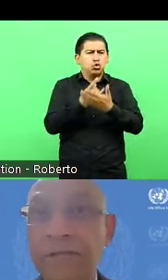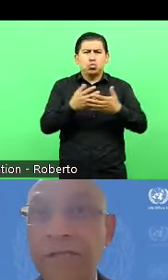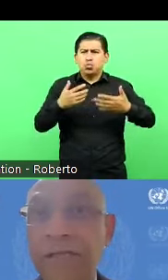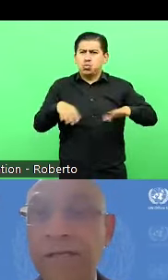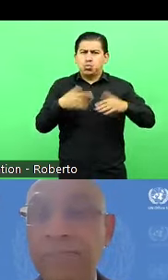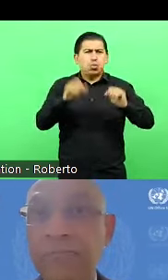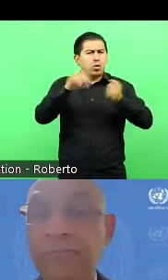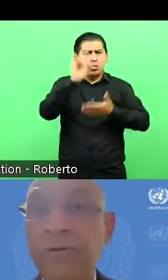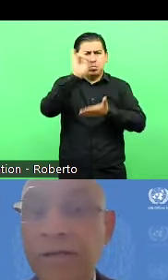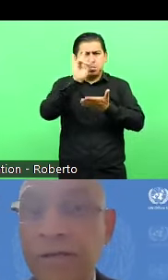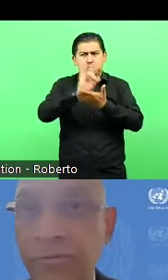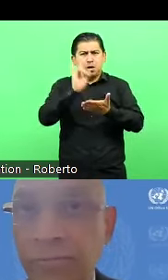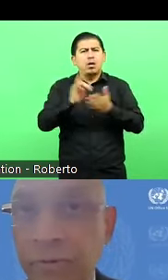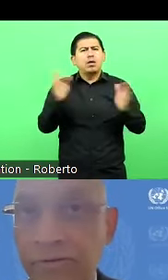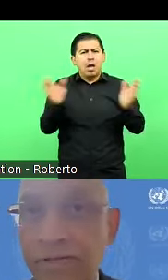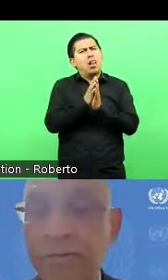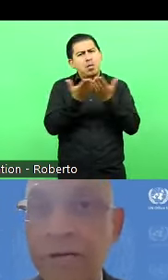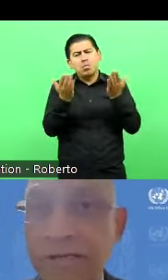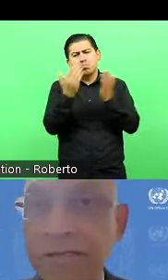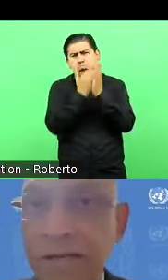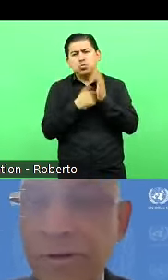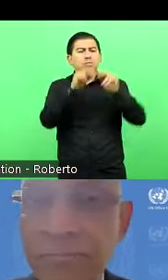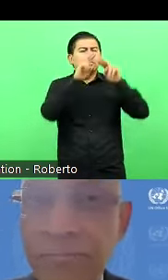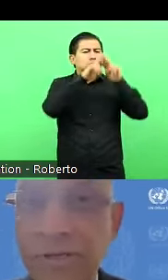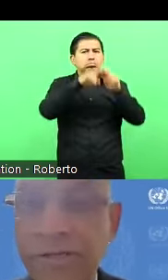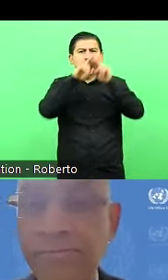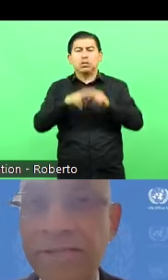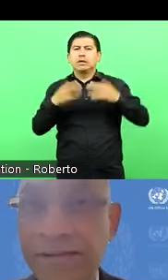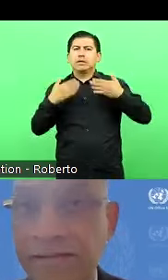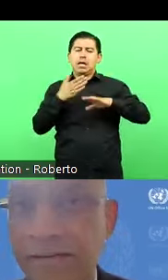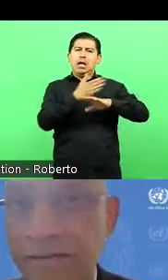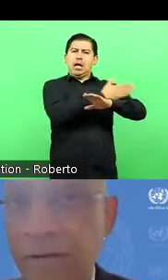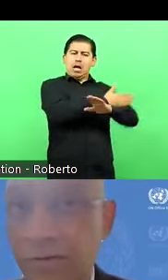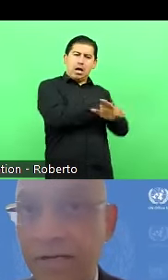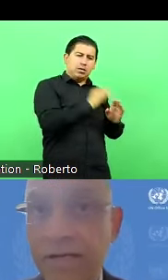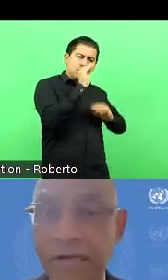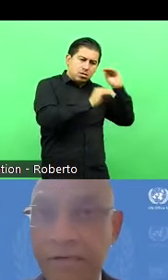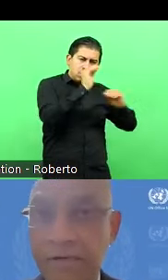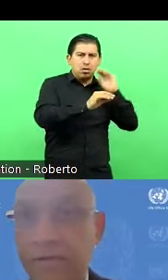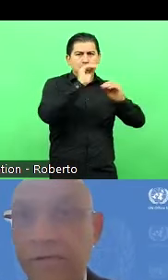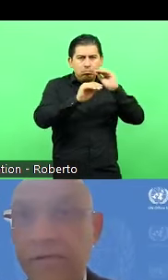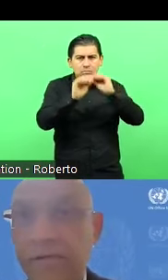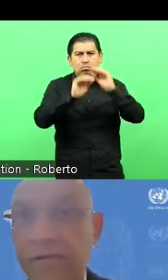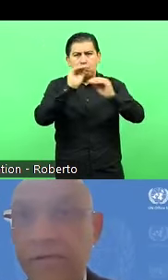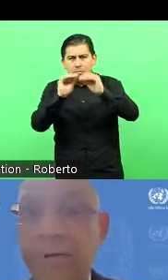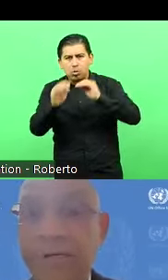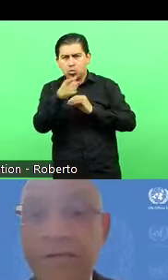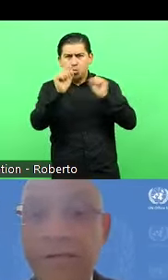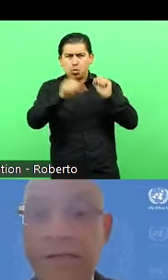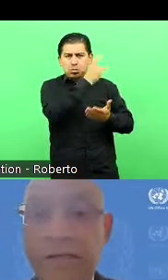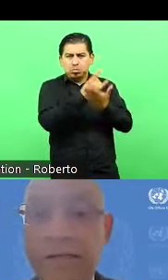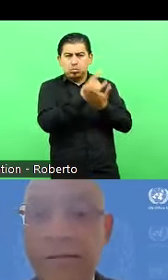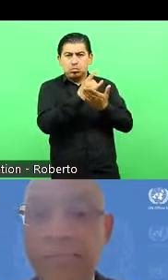developed through a process, a multi-stakeholder process facilitated by UNDRR.